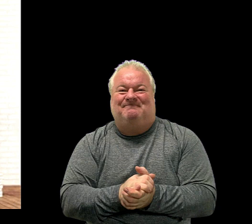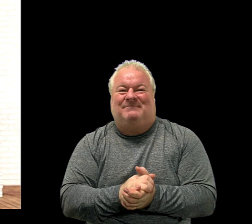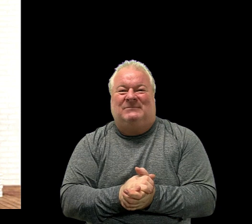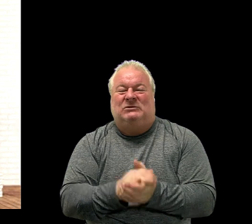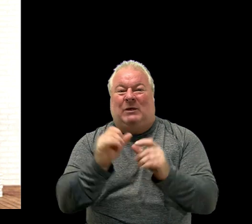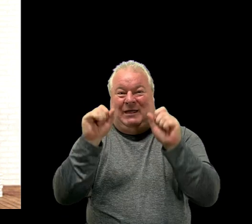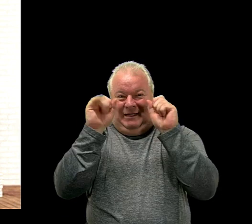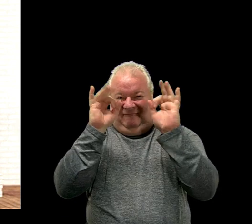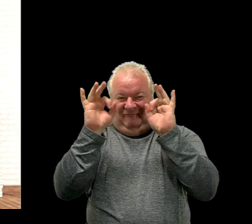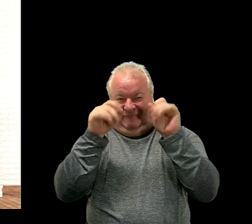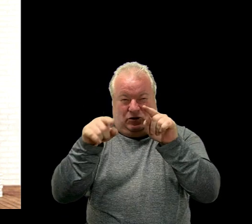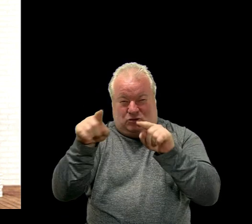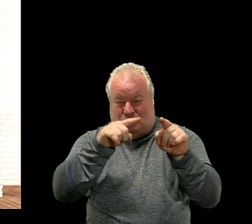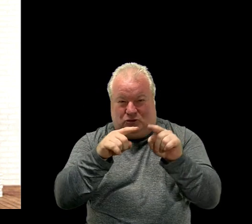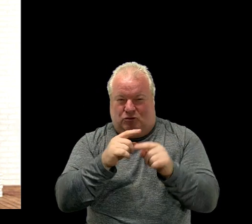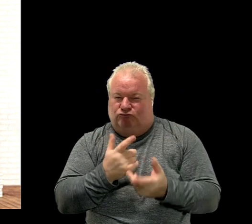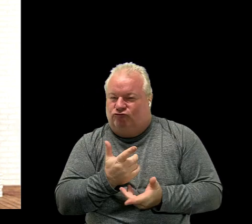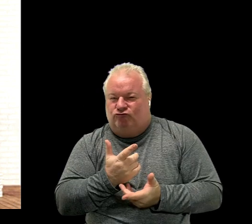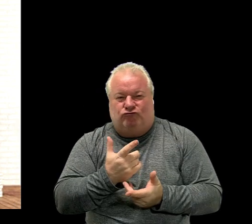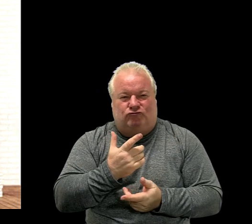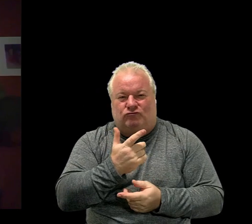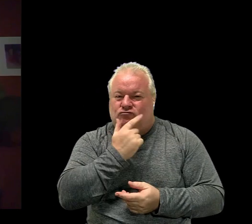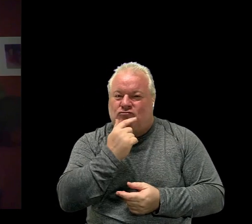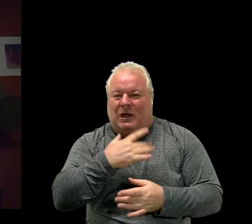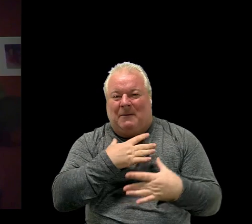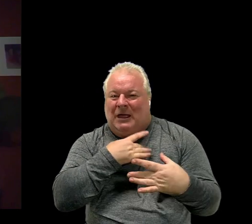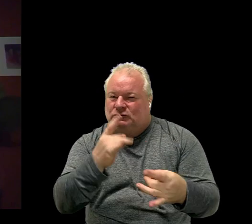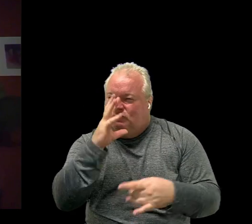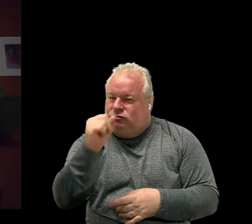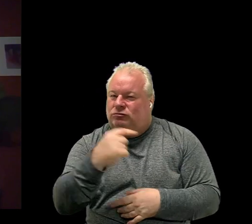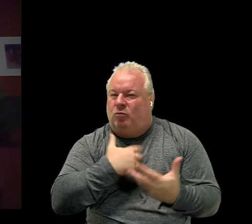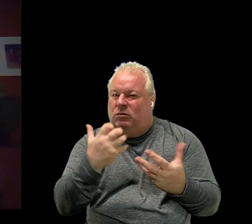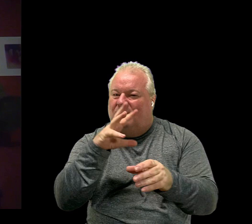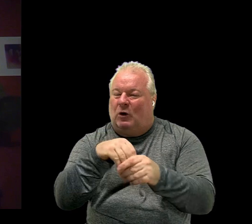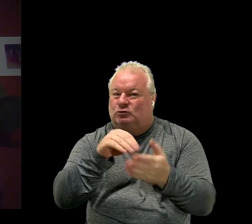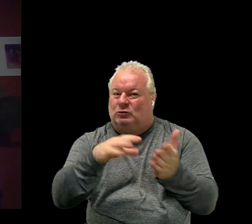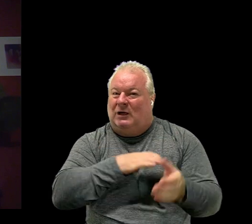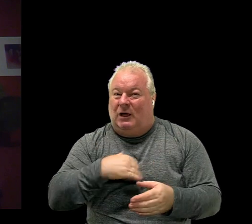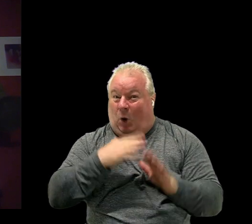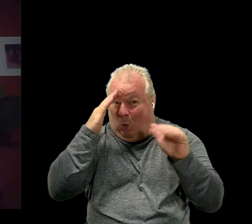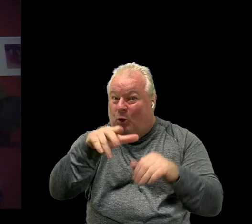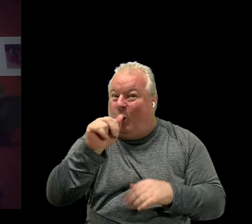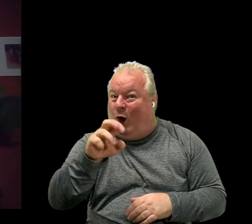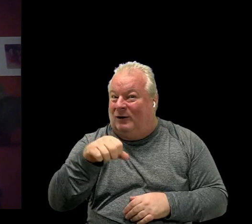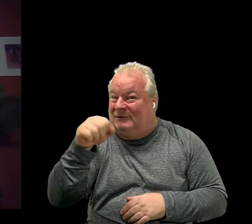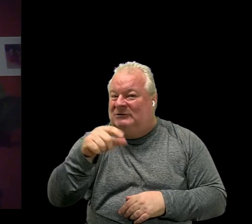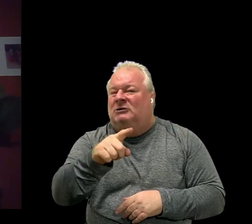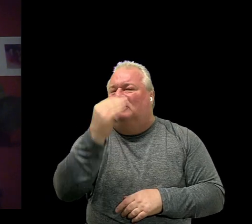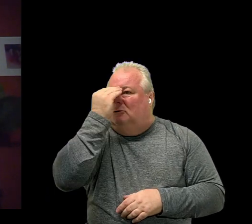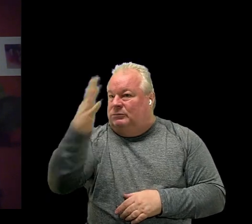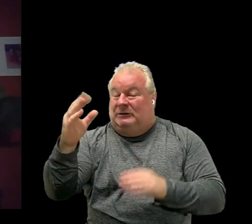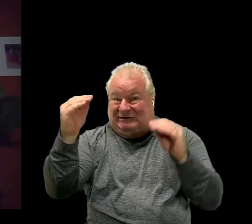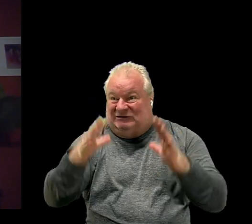if you are interested in running for student council, and I hope you are, please let your teacher know and